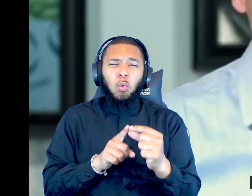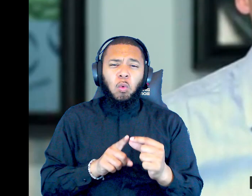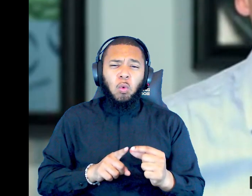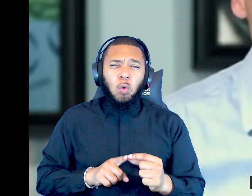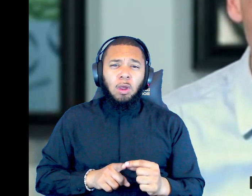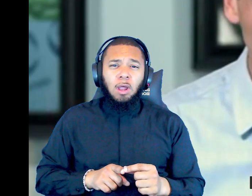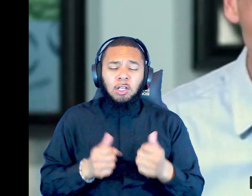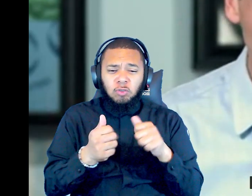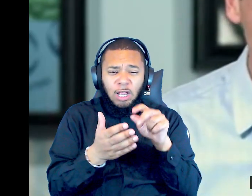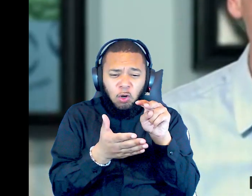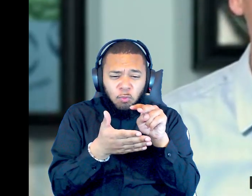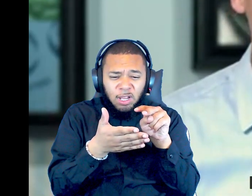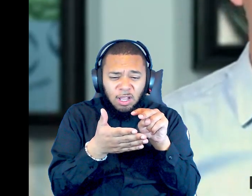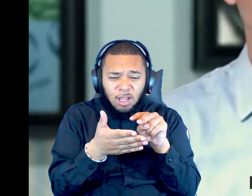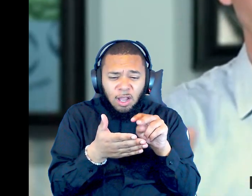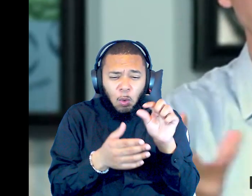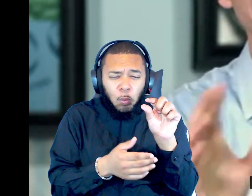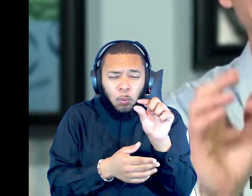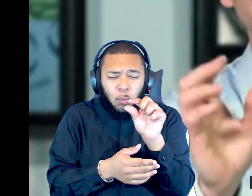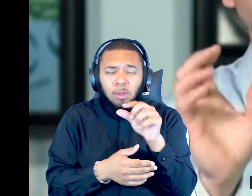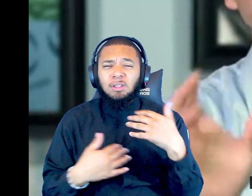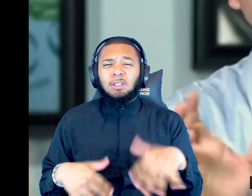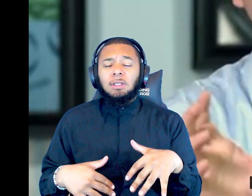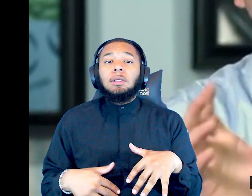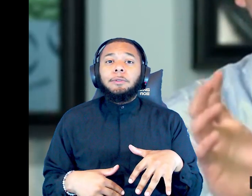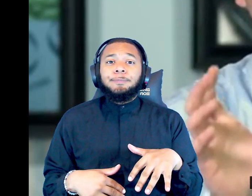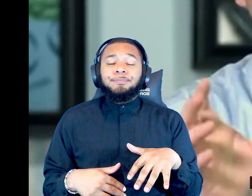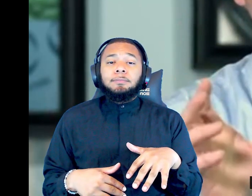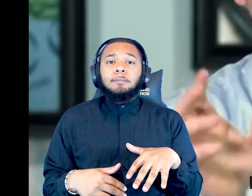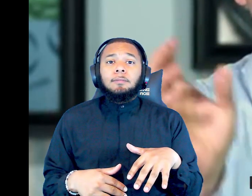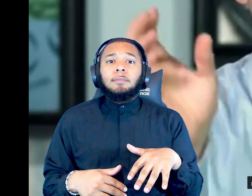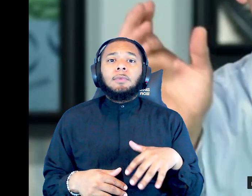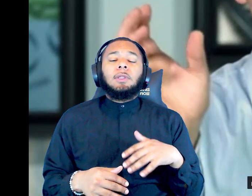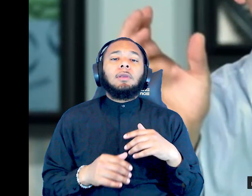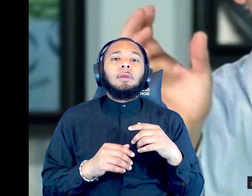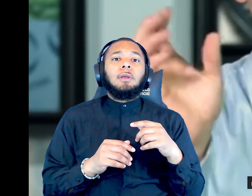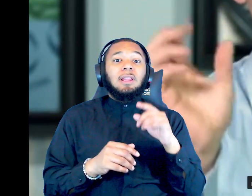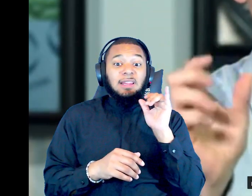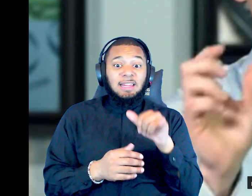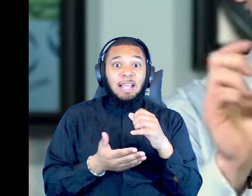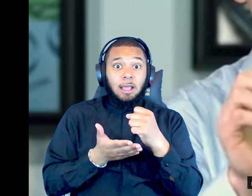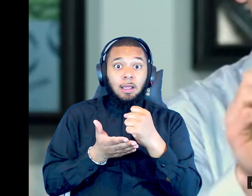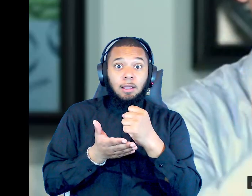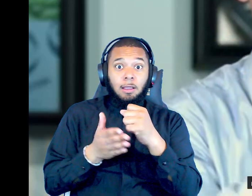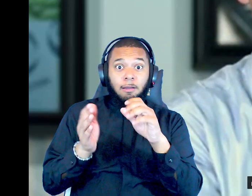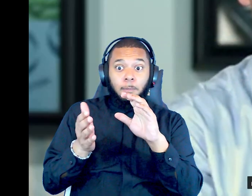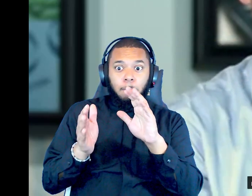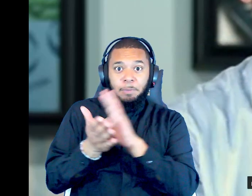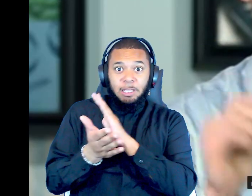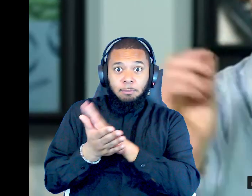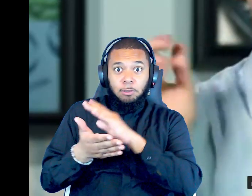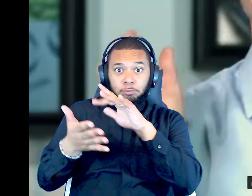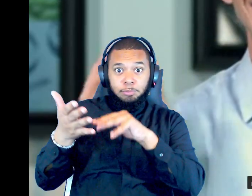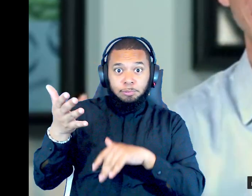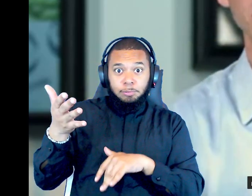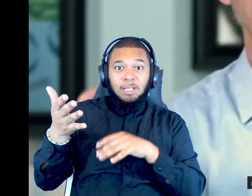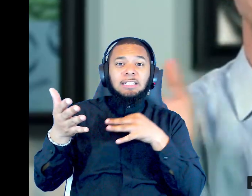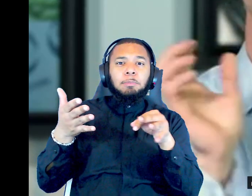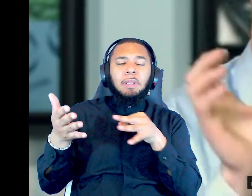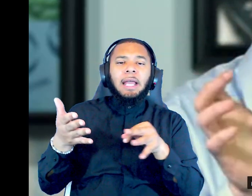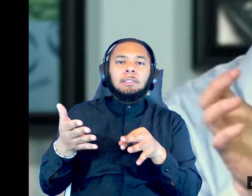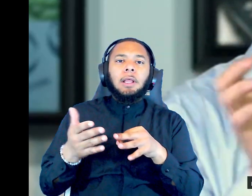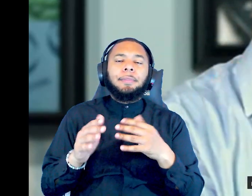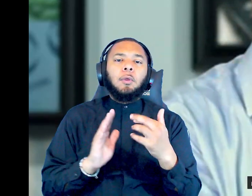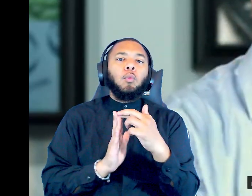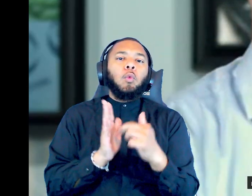font, you're like, what is happening here? One thing that's really important to analyze is the APR, annual